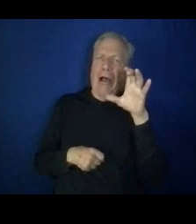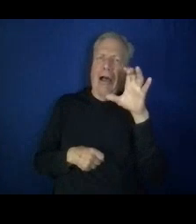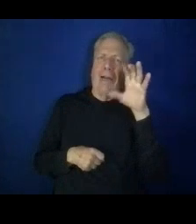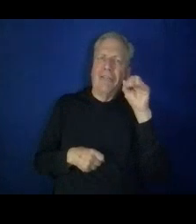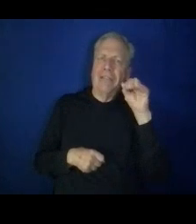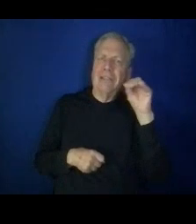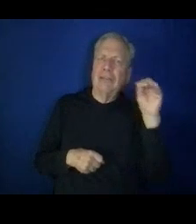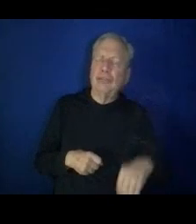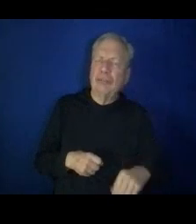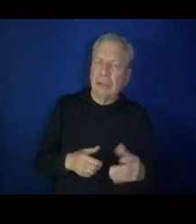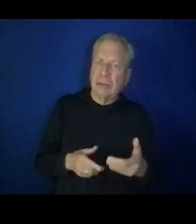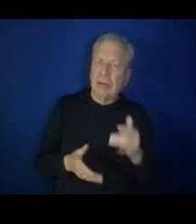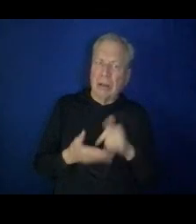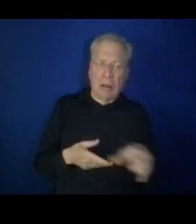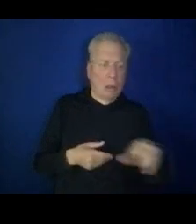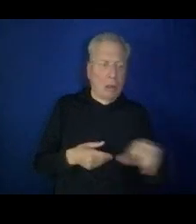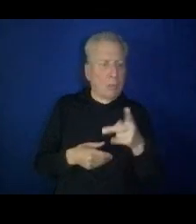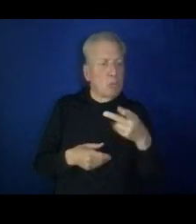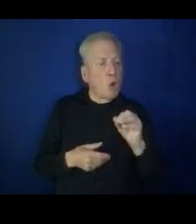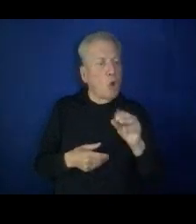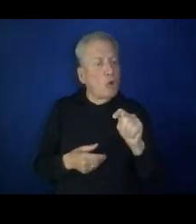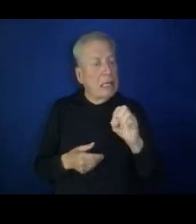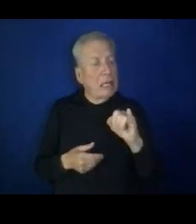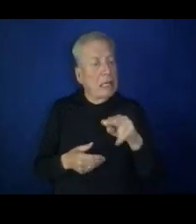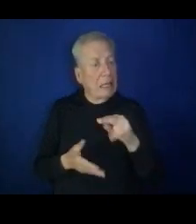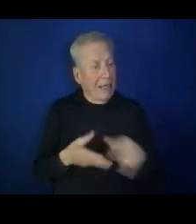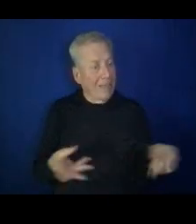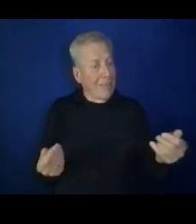protein that this land produces,